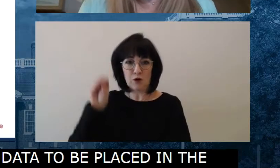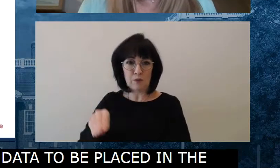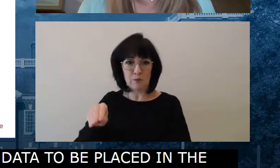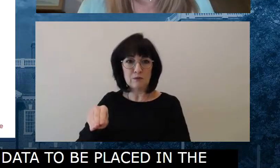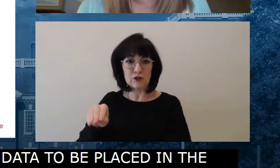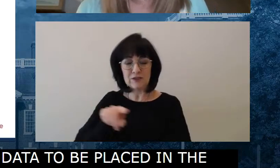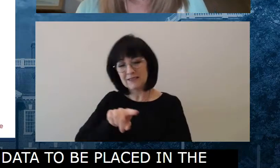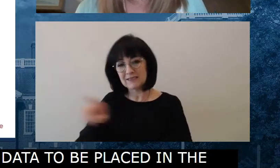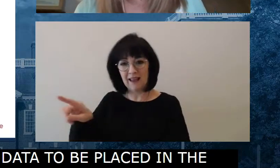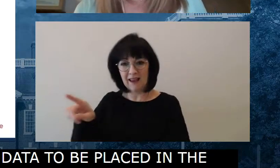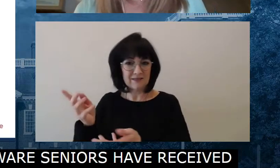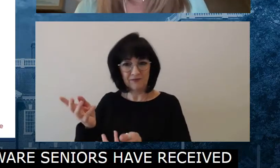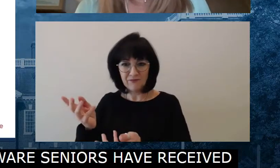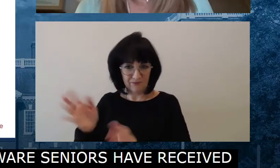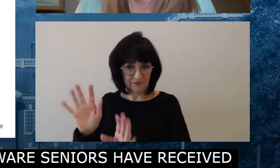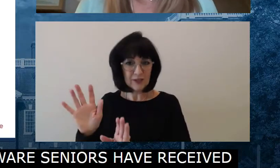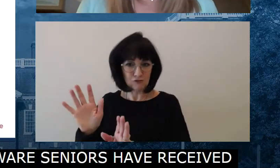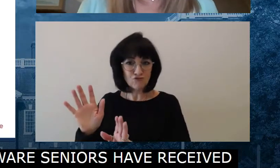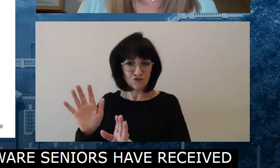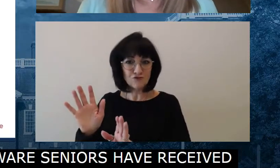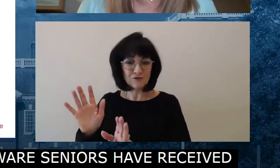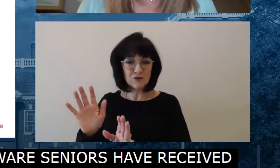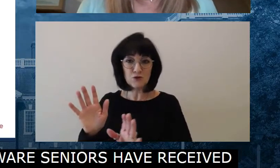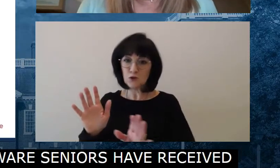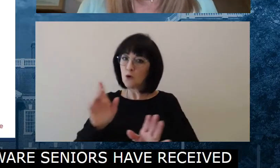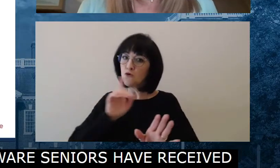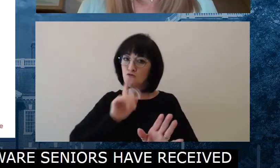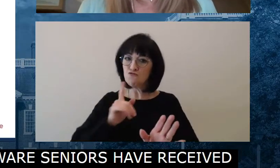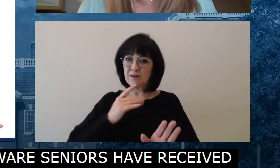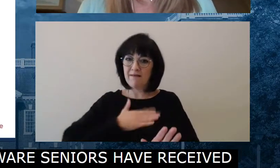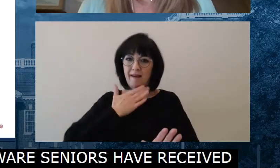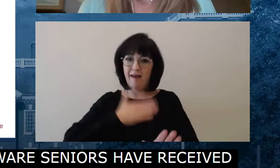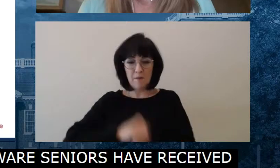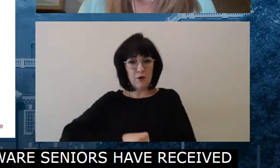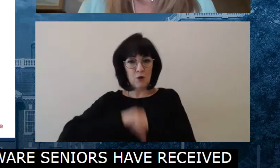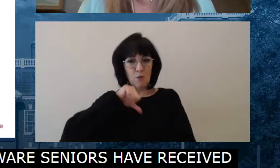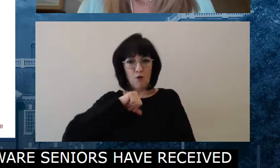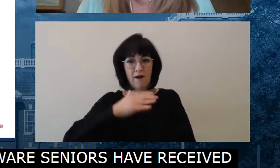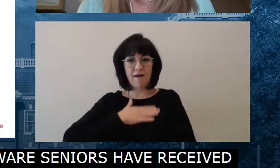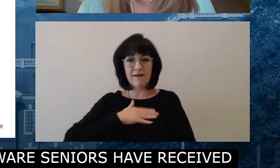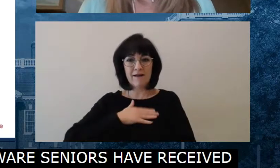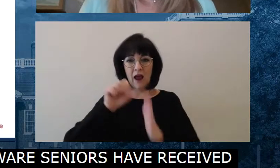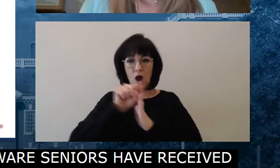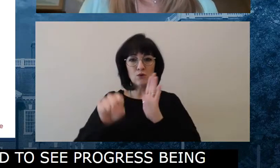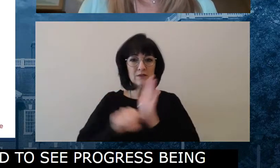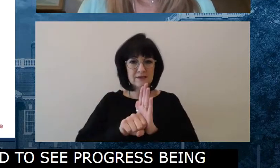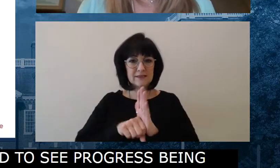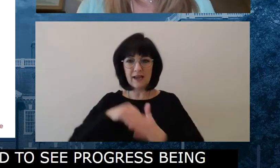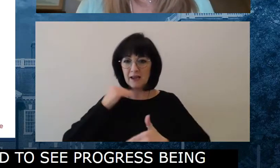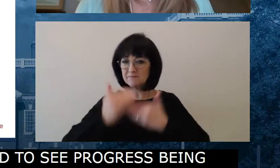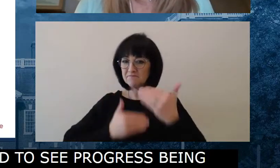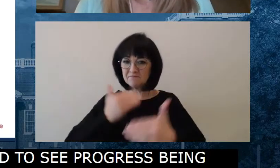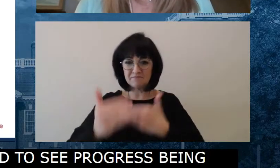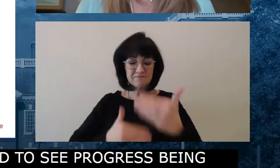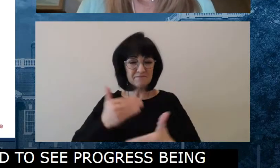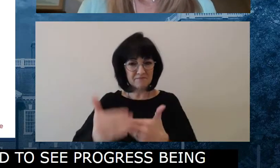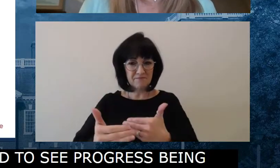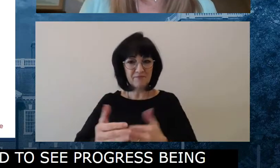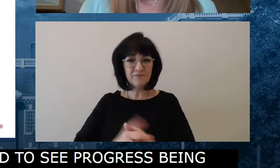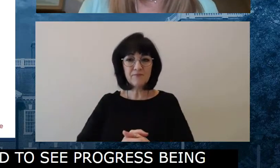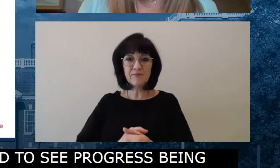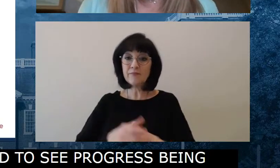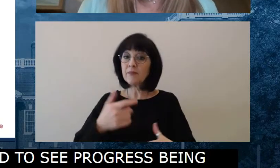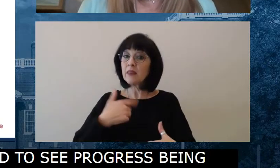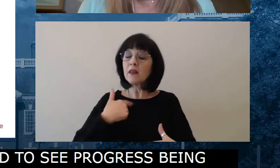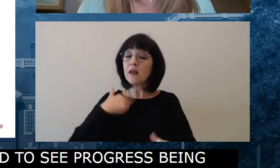progress being made in our states. And I will also mention, as we're